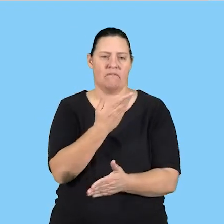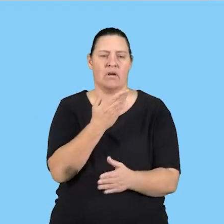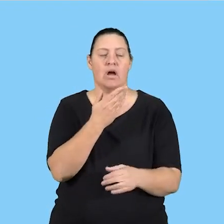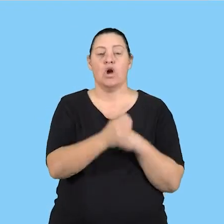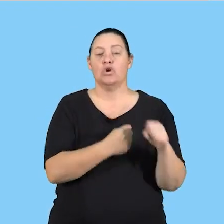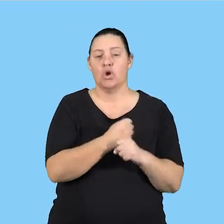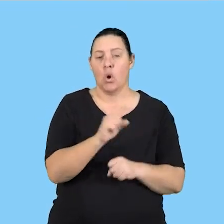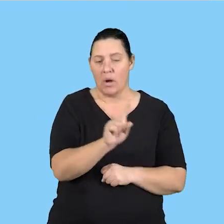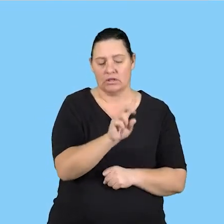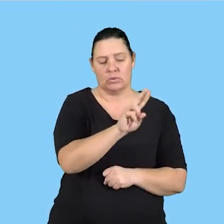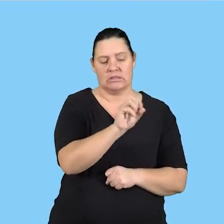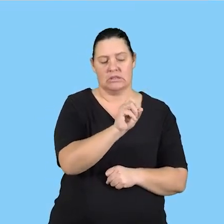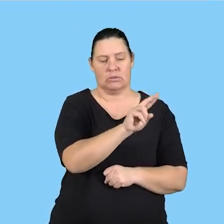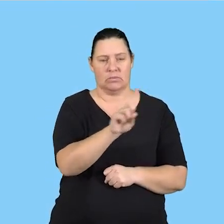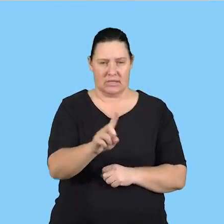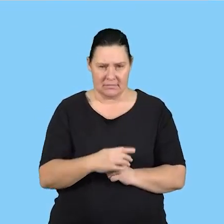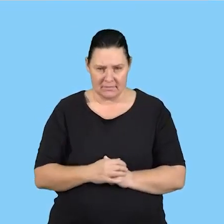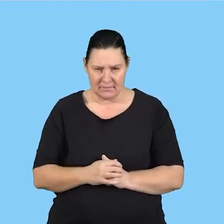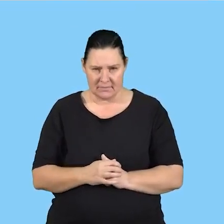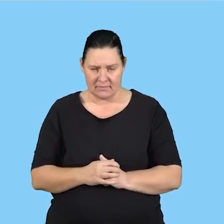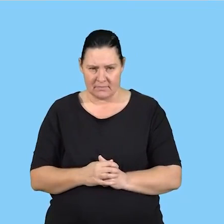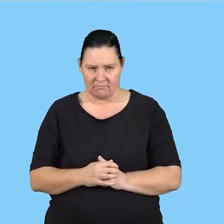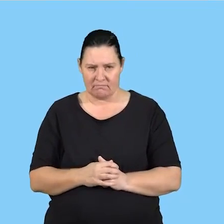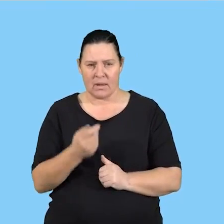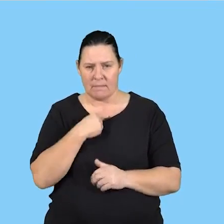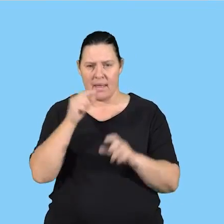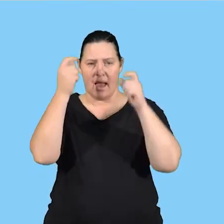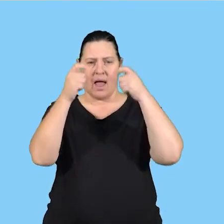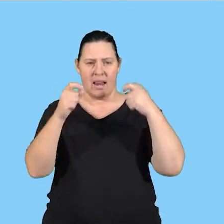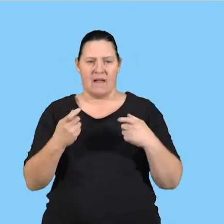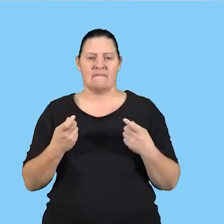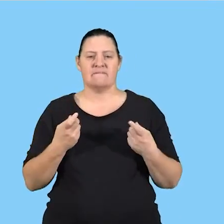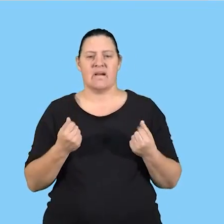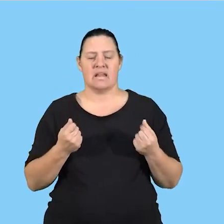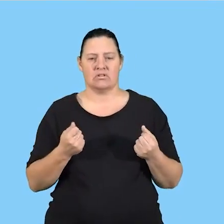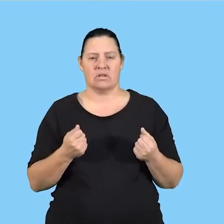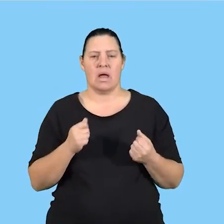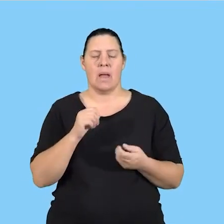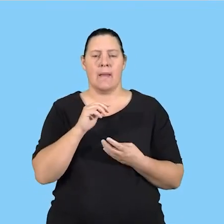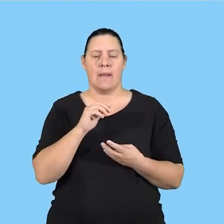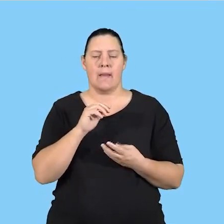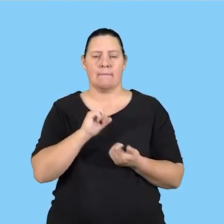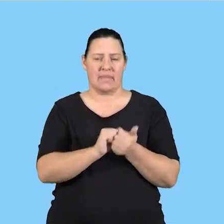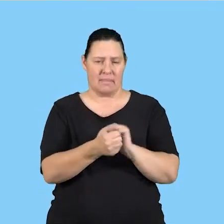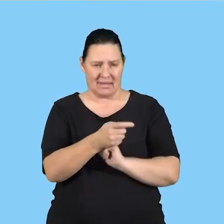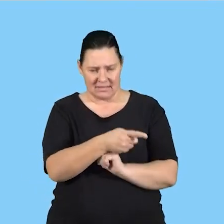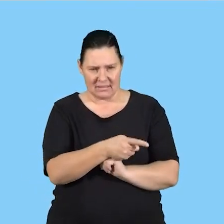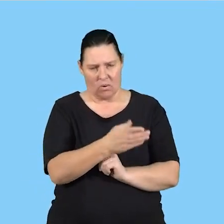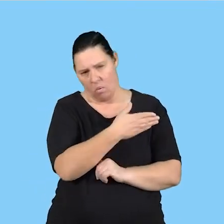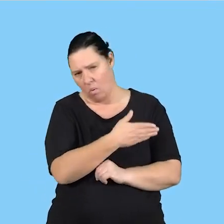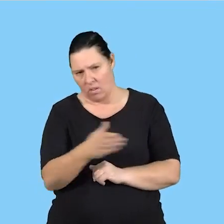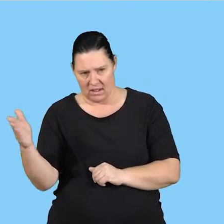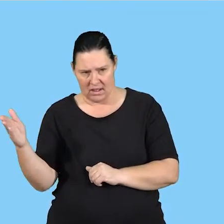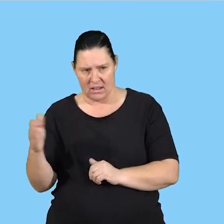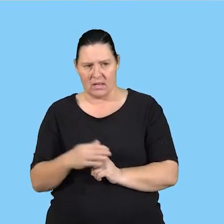year 2021. I have highlighted financial mathematics across the